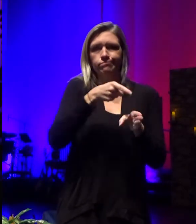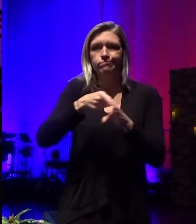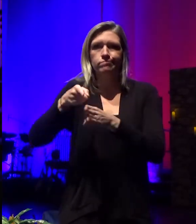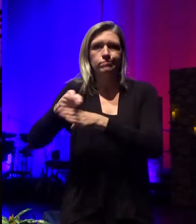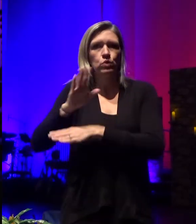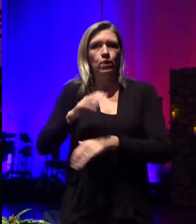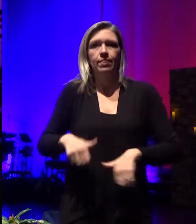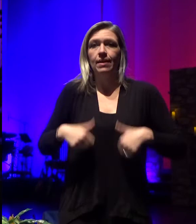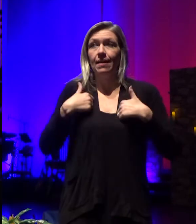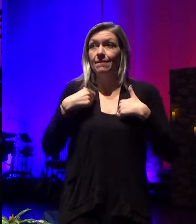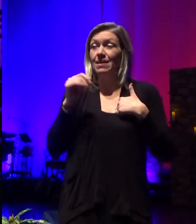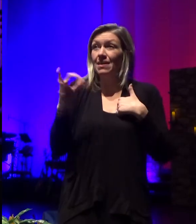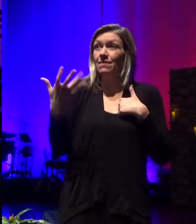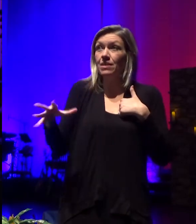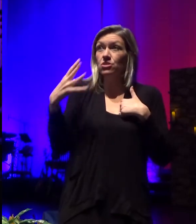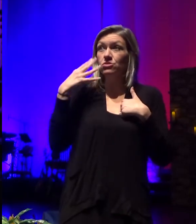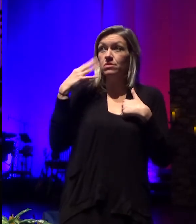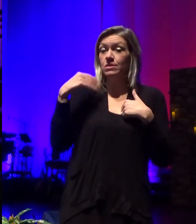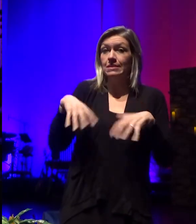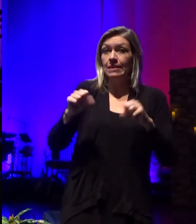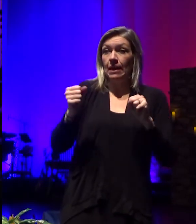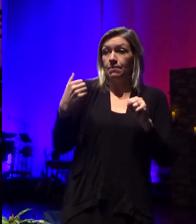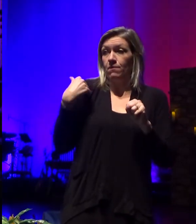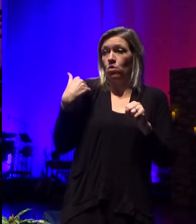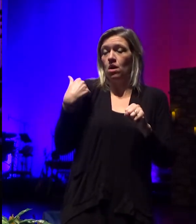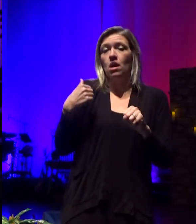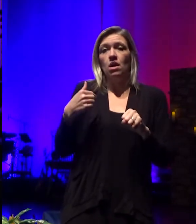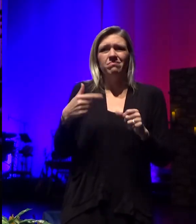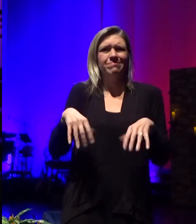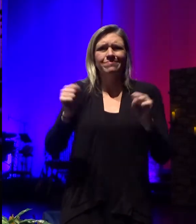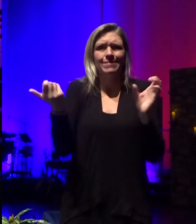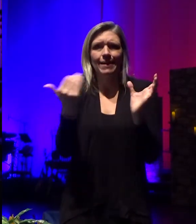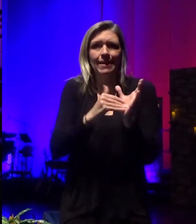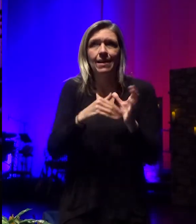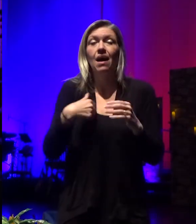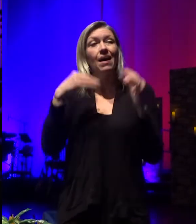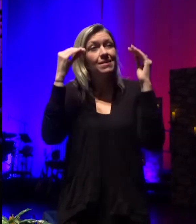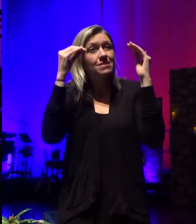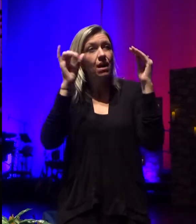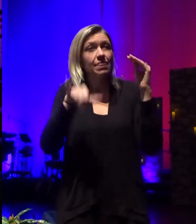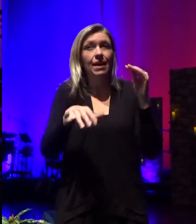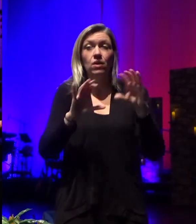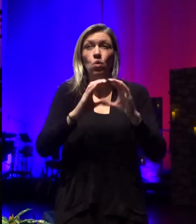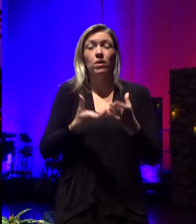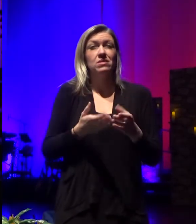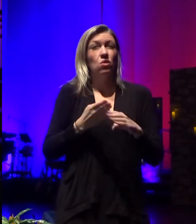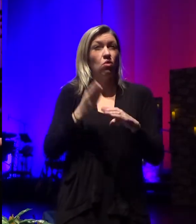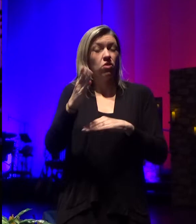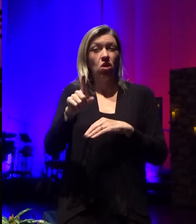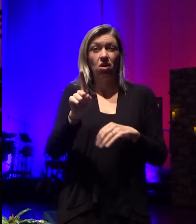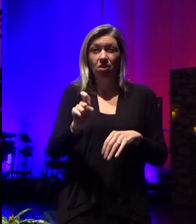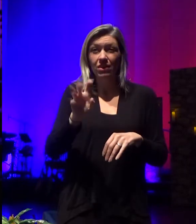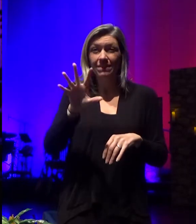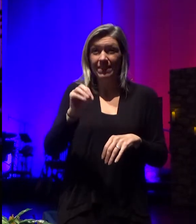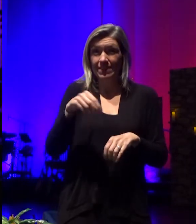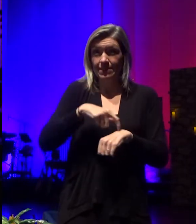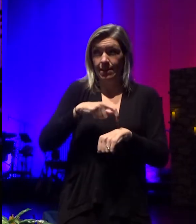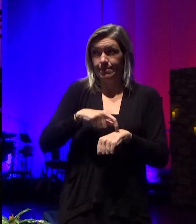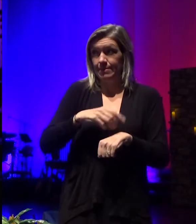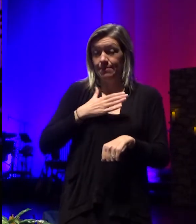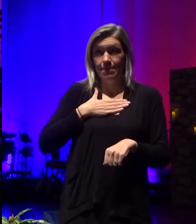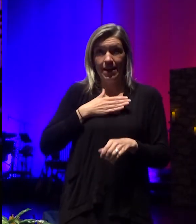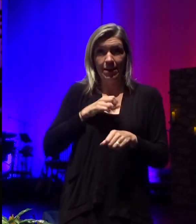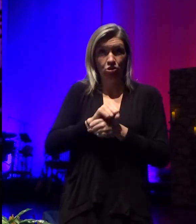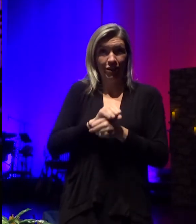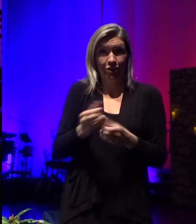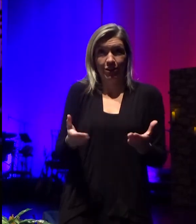I taught that course over 150 times in my 43 years doing this stuff. And every time it took me deeper.